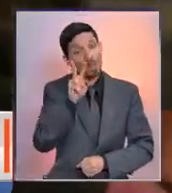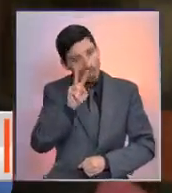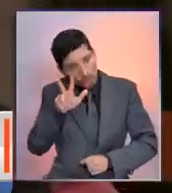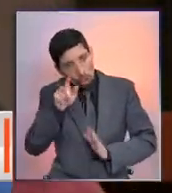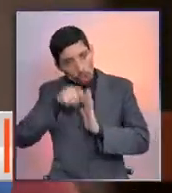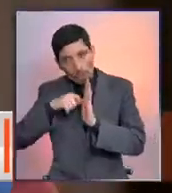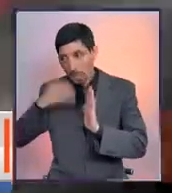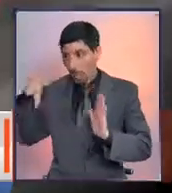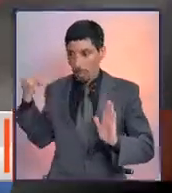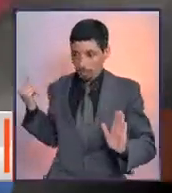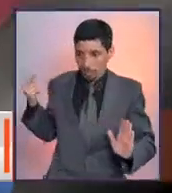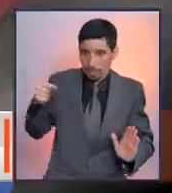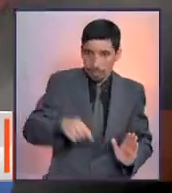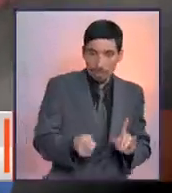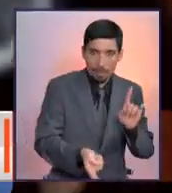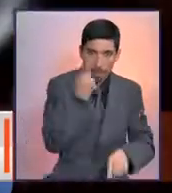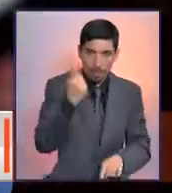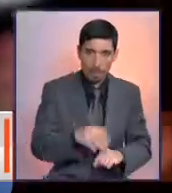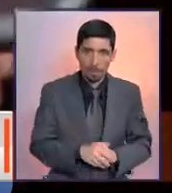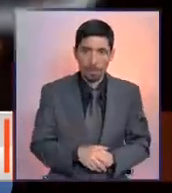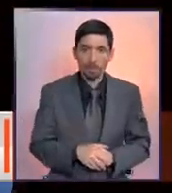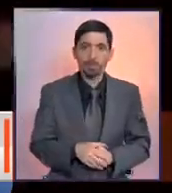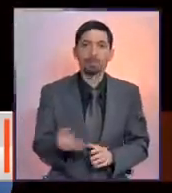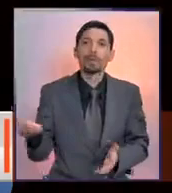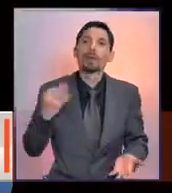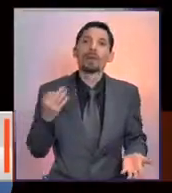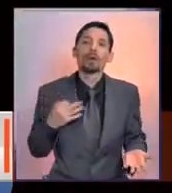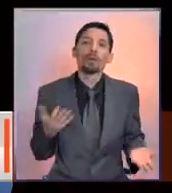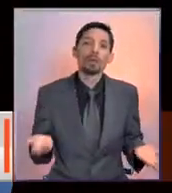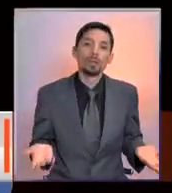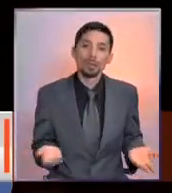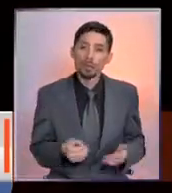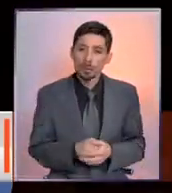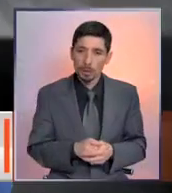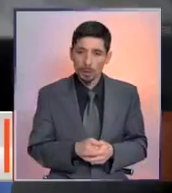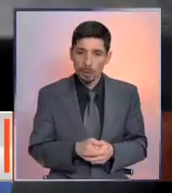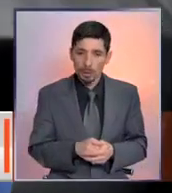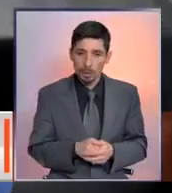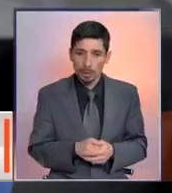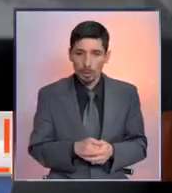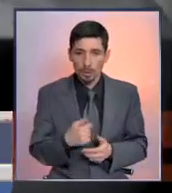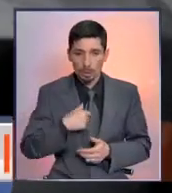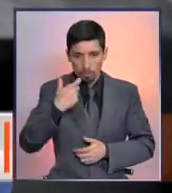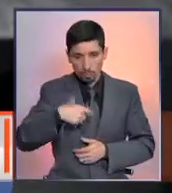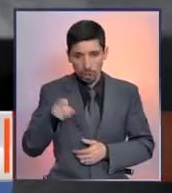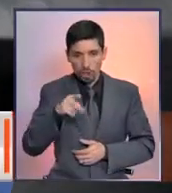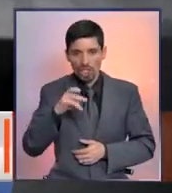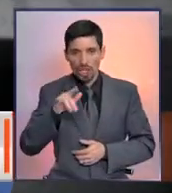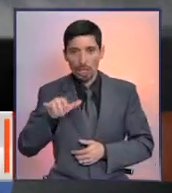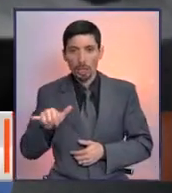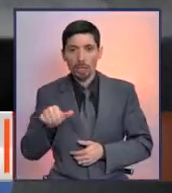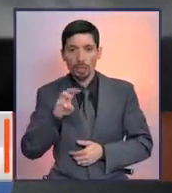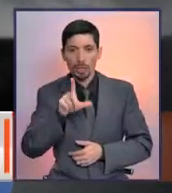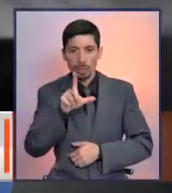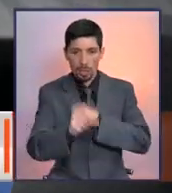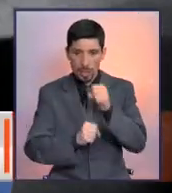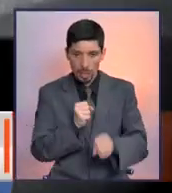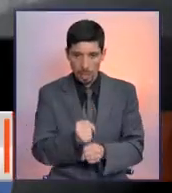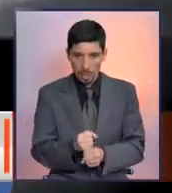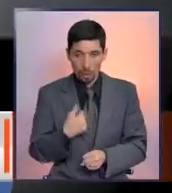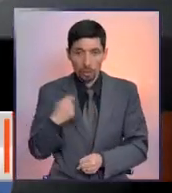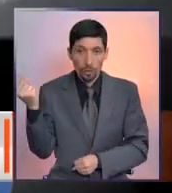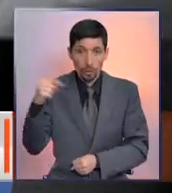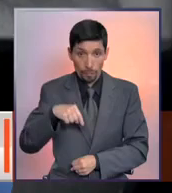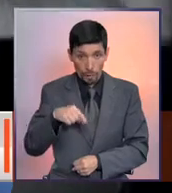por primera vez. Cuéntame qué. I'm Shirley, I'm 37 years old. I came